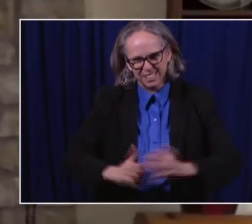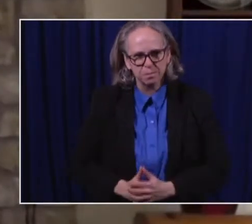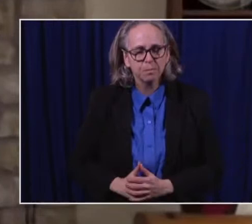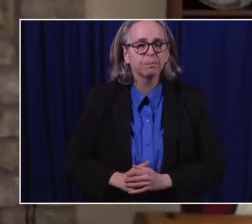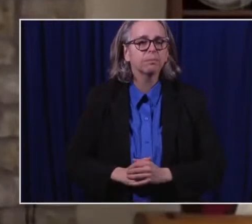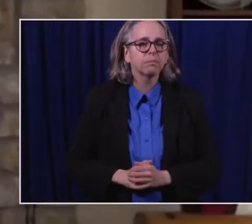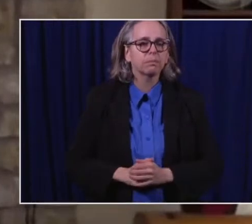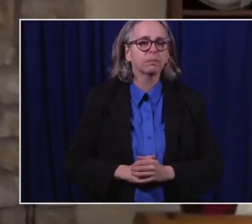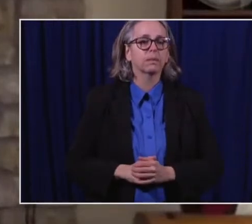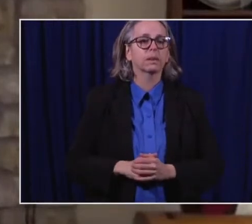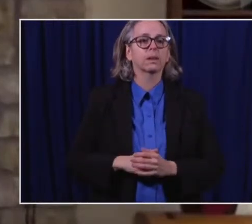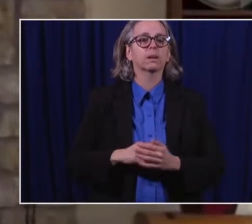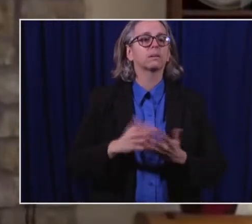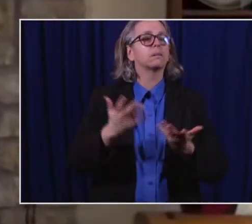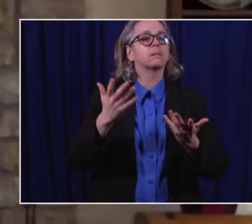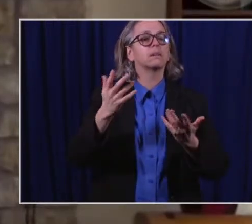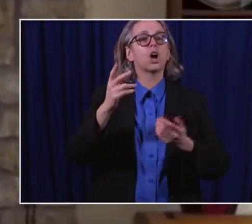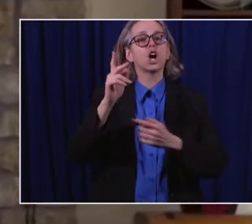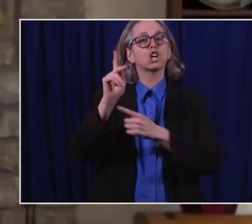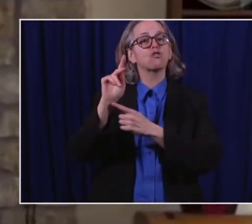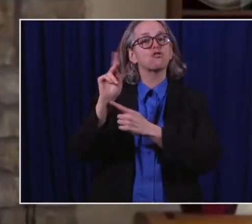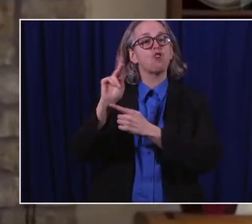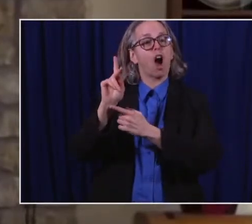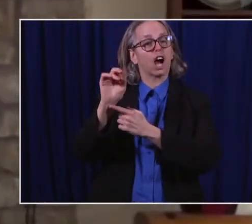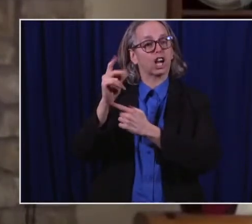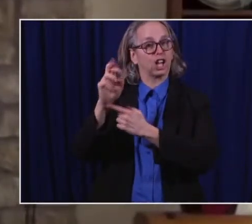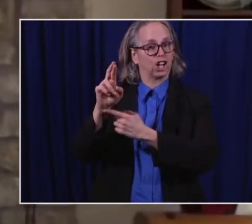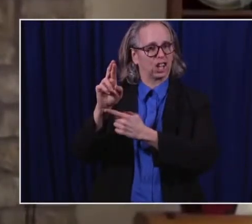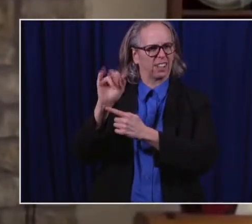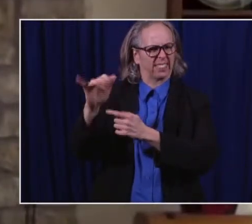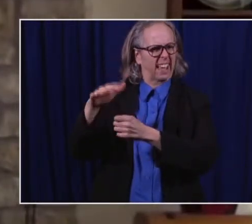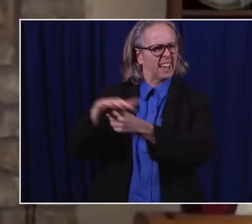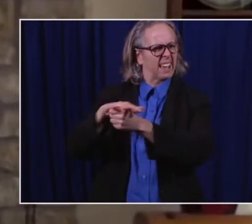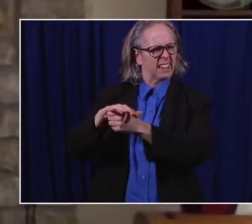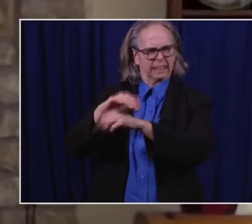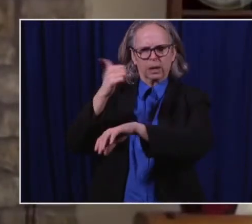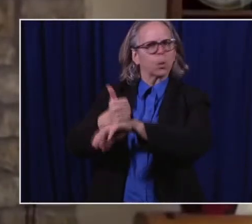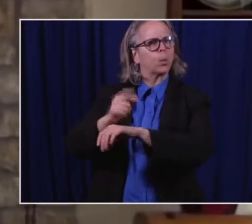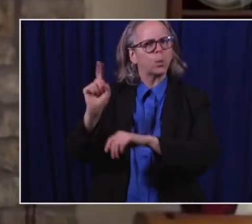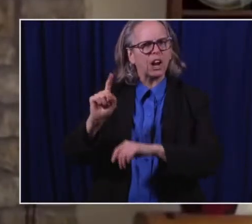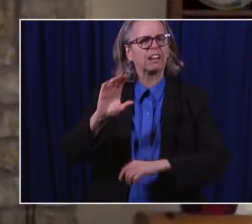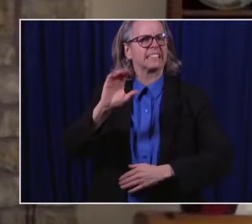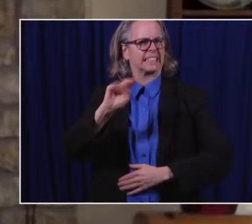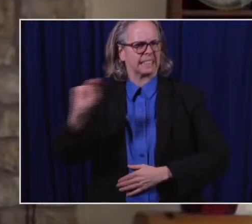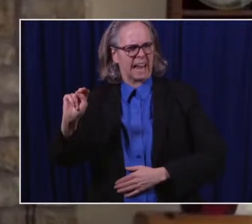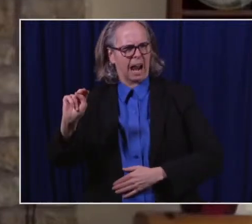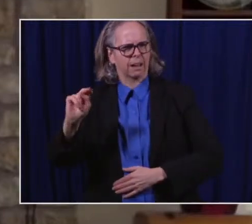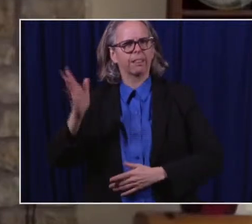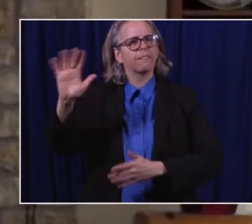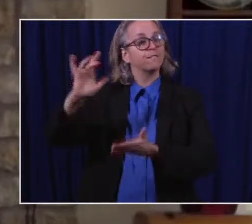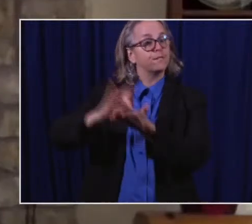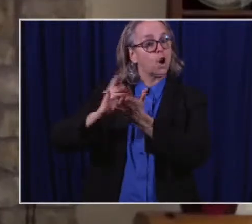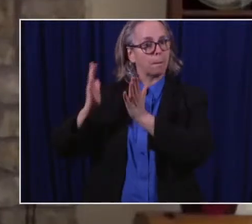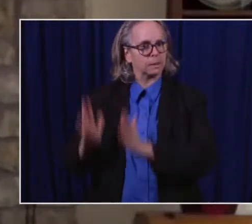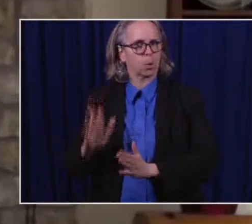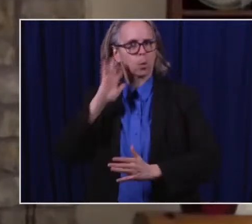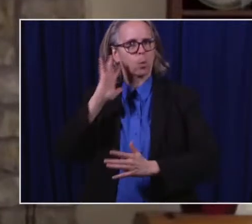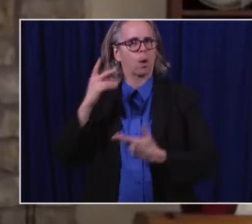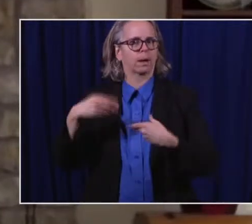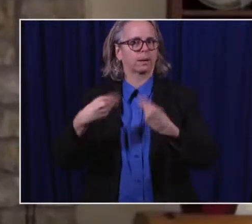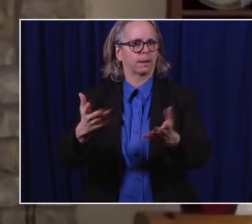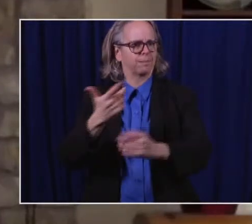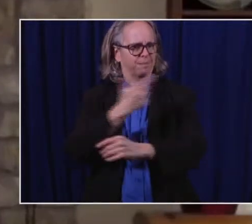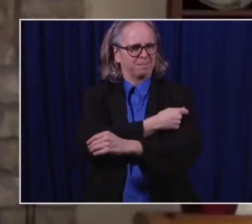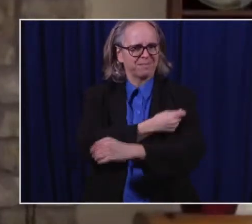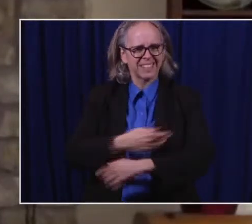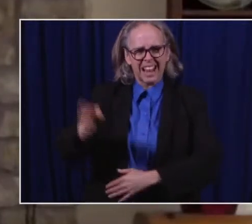in Cincinnati, where pharmacist Rob Hayes is administering vaccines. Dr. Hayes, how are things going